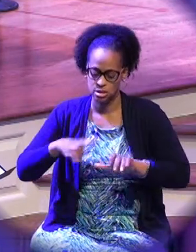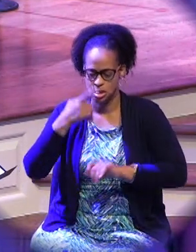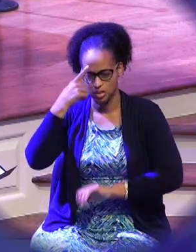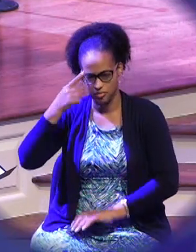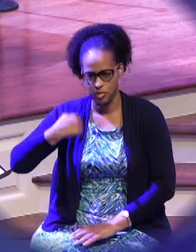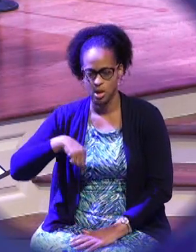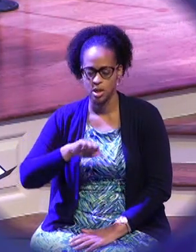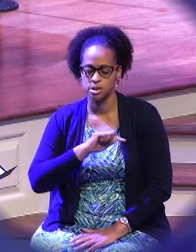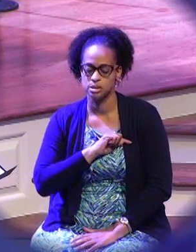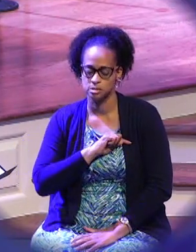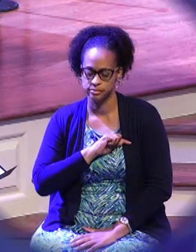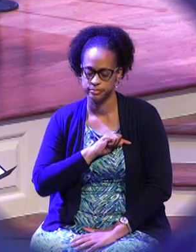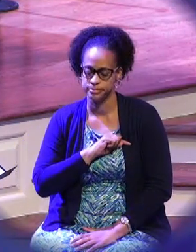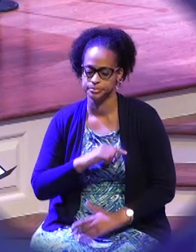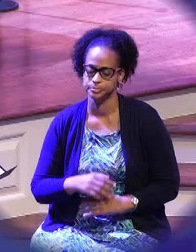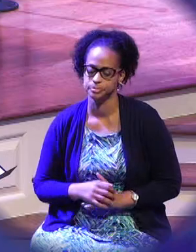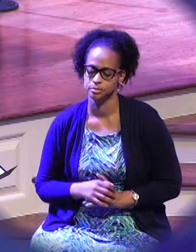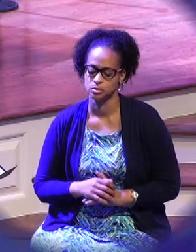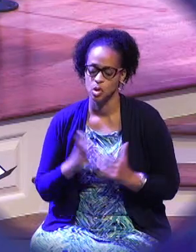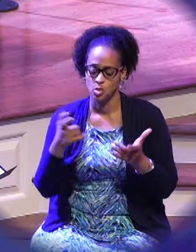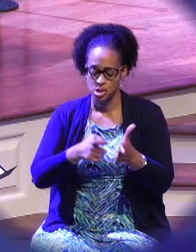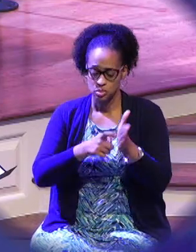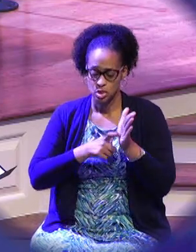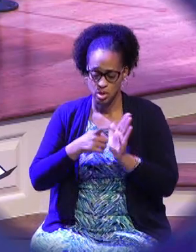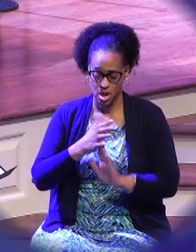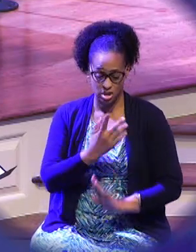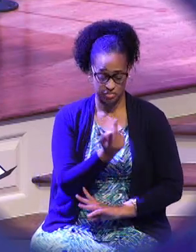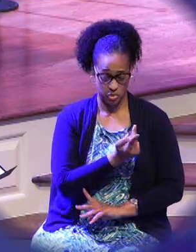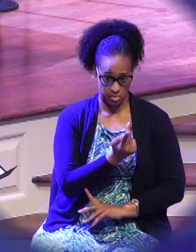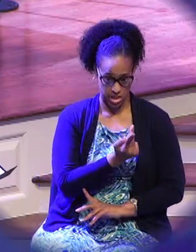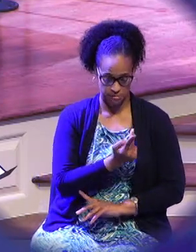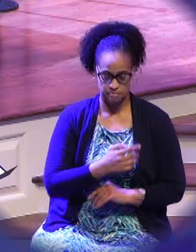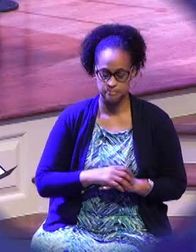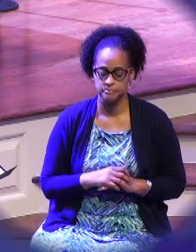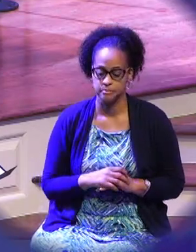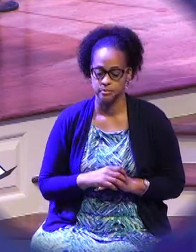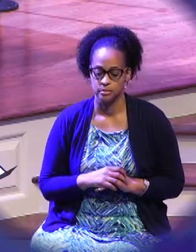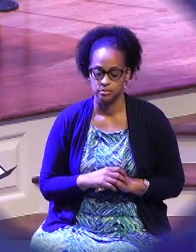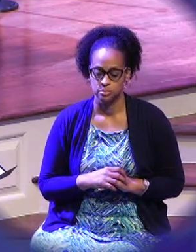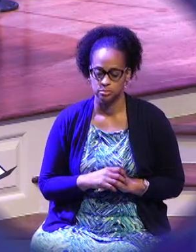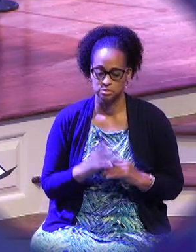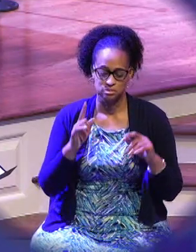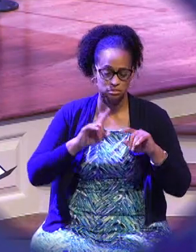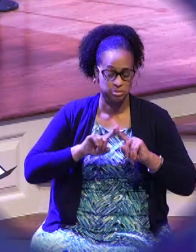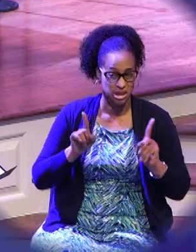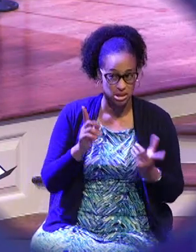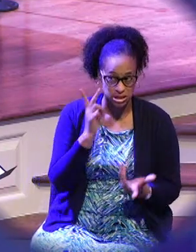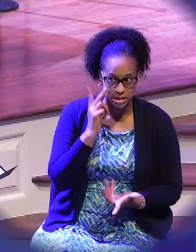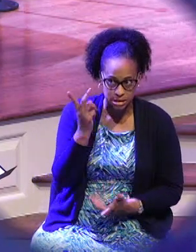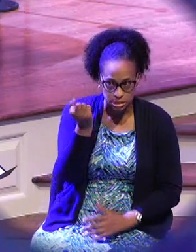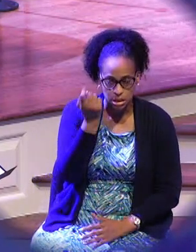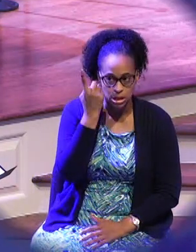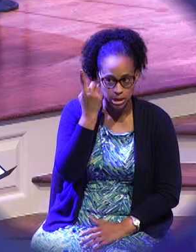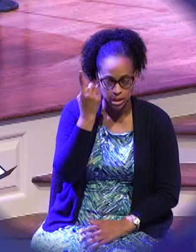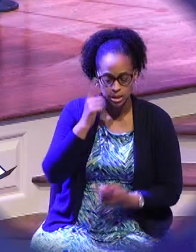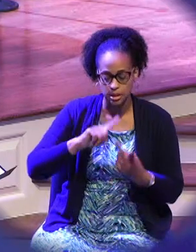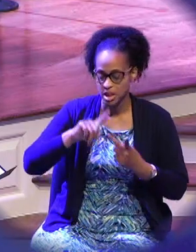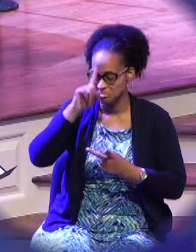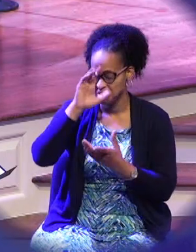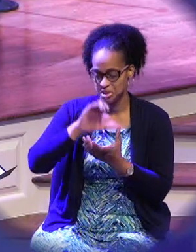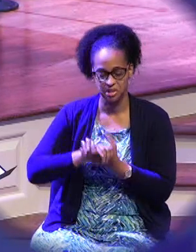us. And what's required of you and me? But to see and